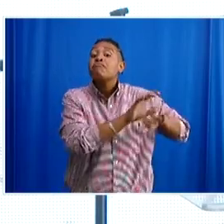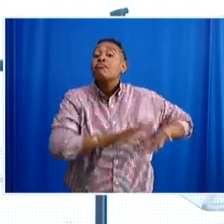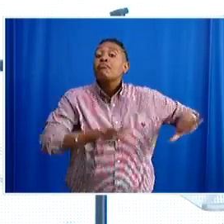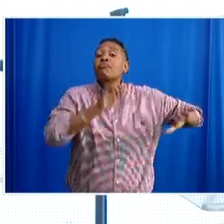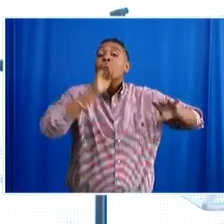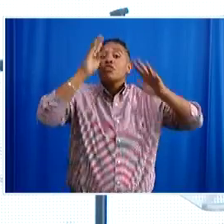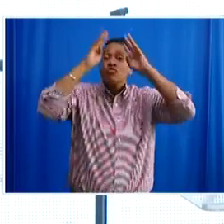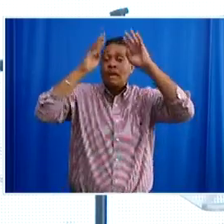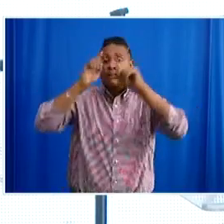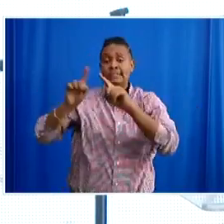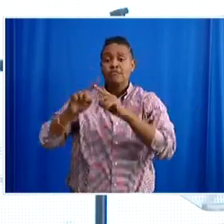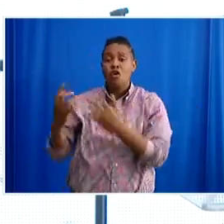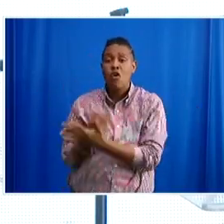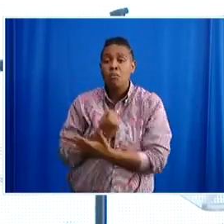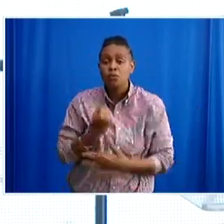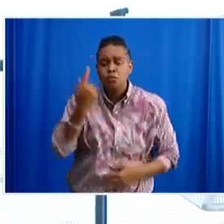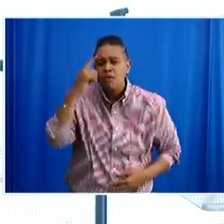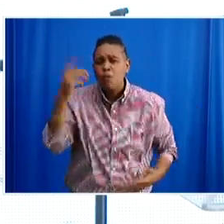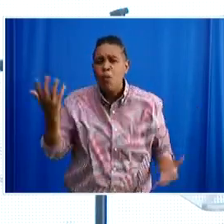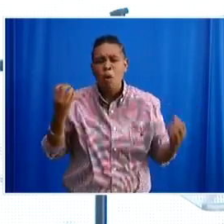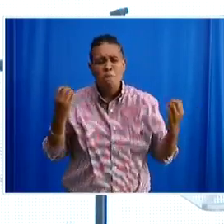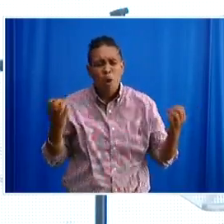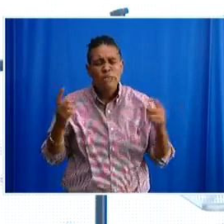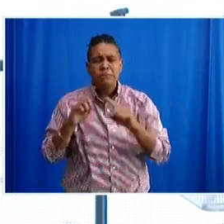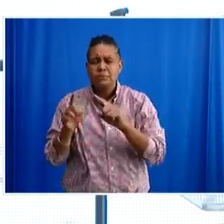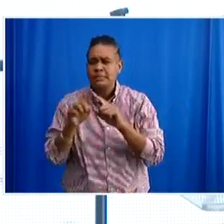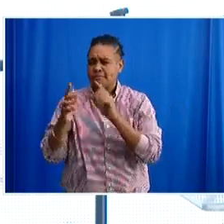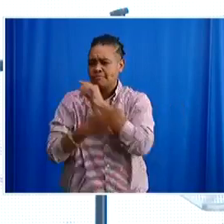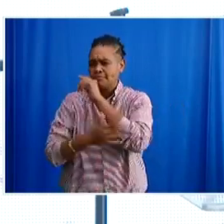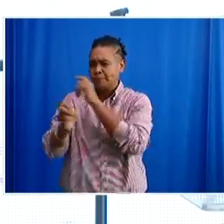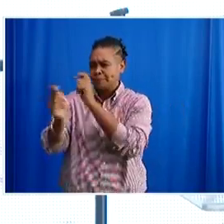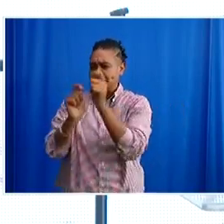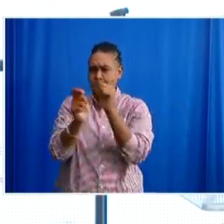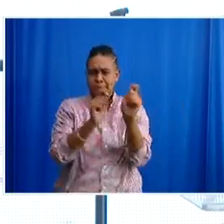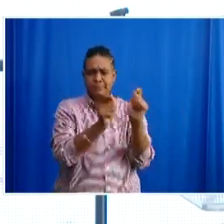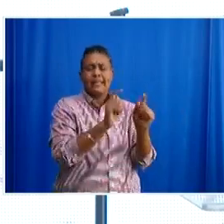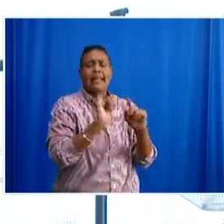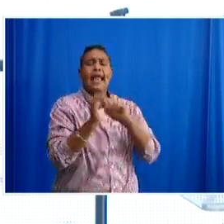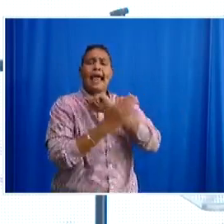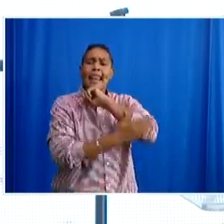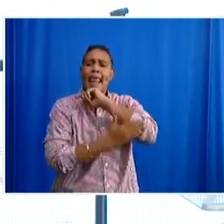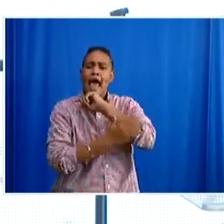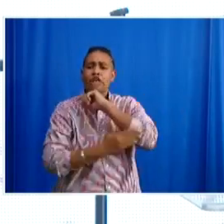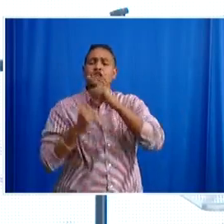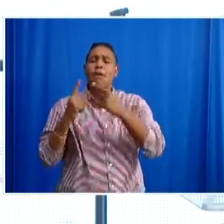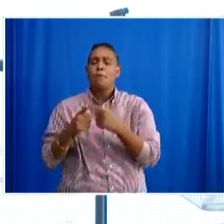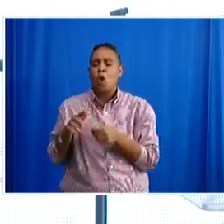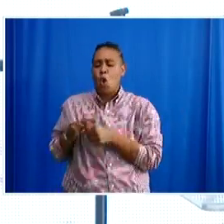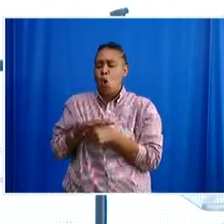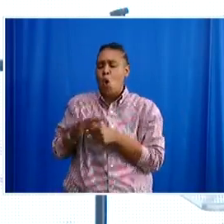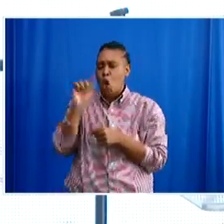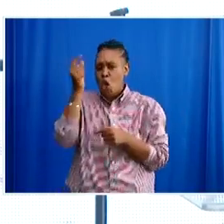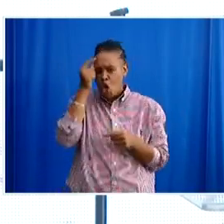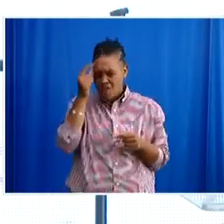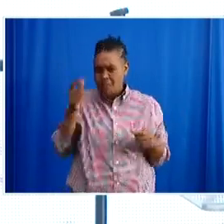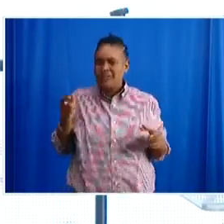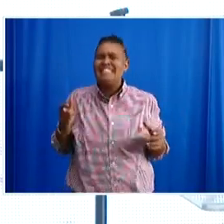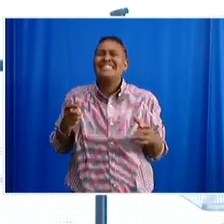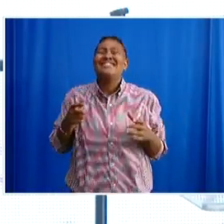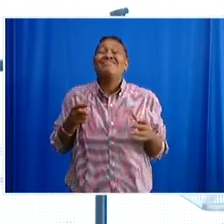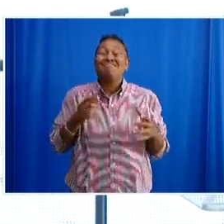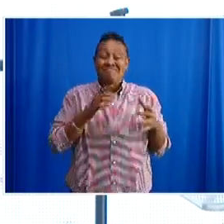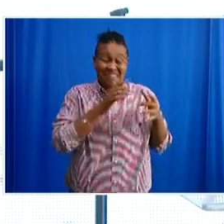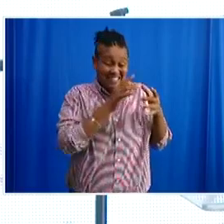create opportunities for multiple stakeholders, such as national and local governments,